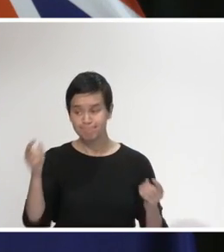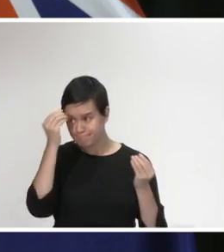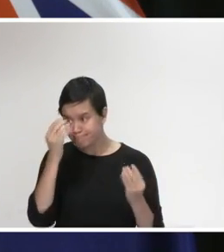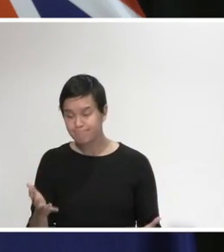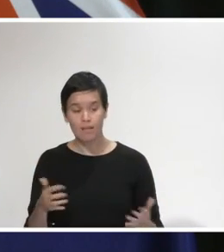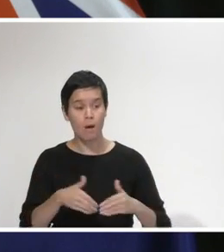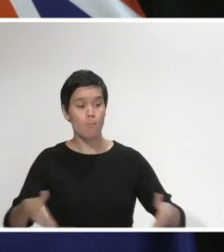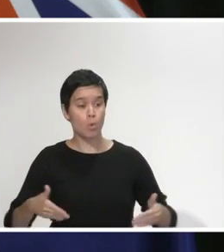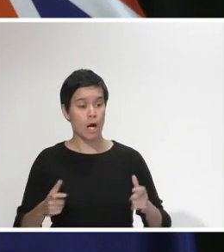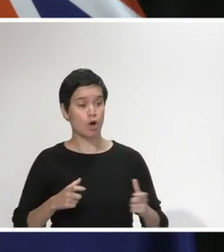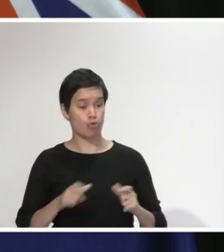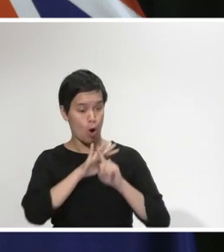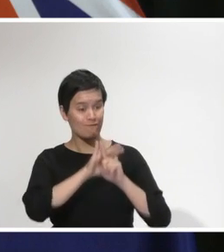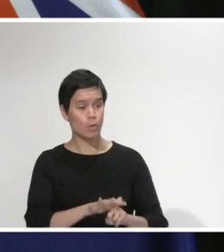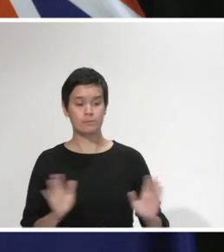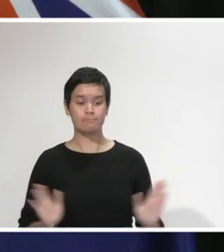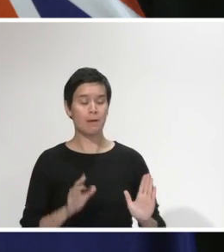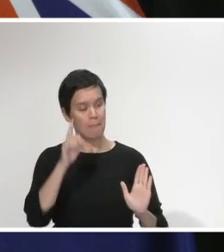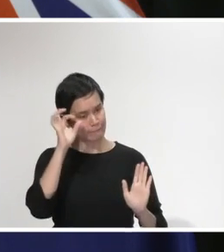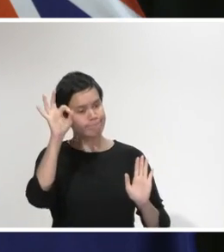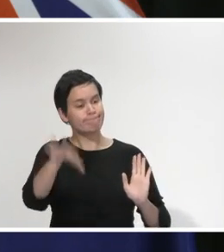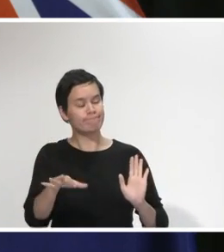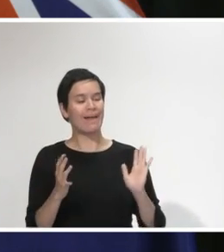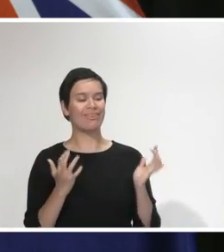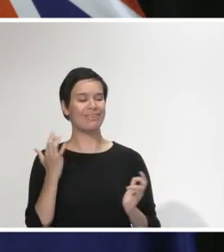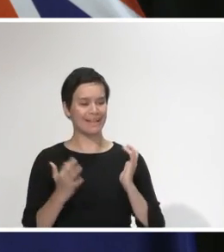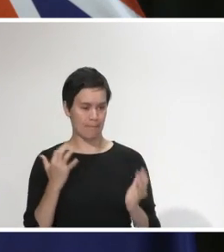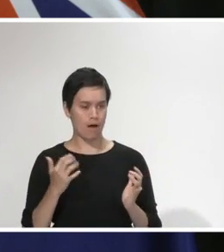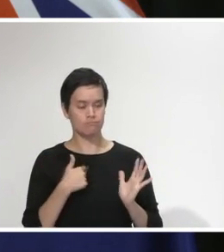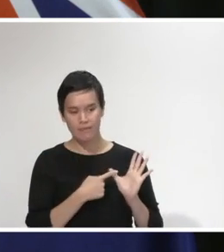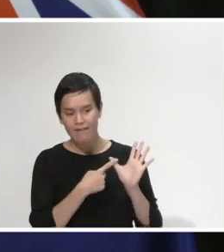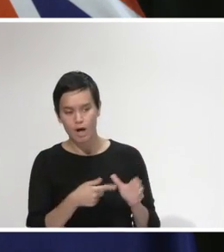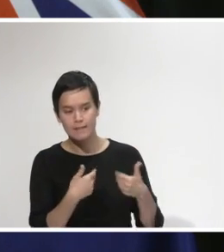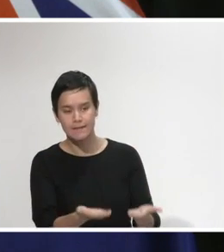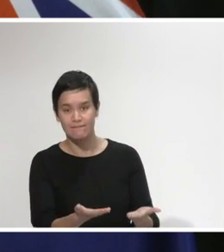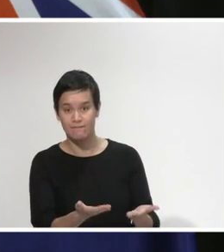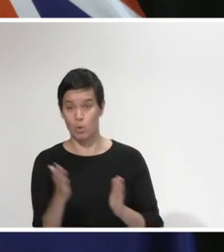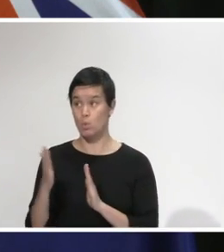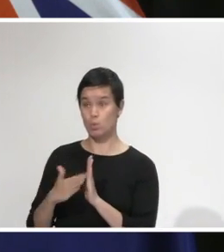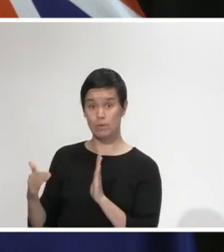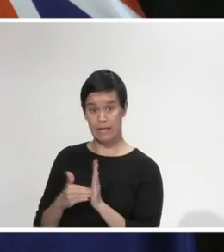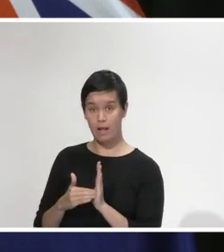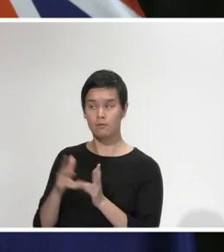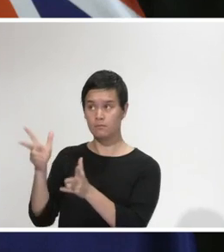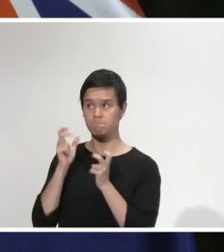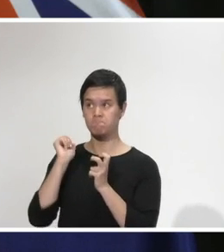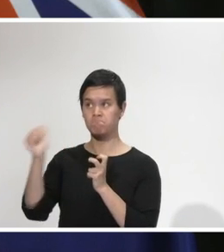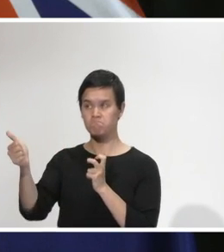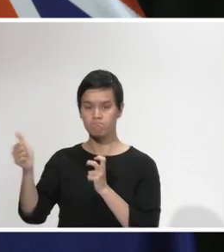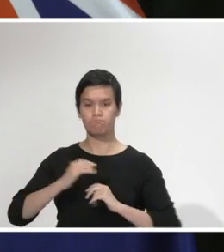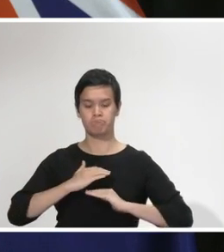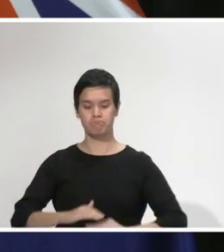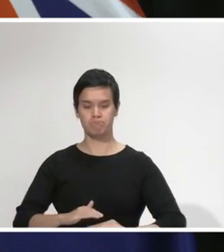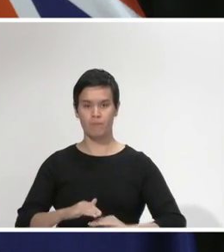fact, implemented border closures. New Zealand was one of those, as was Australia and a number of other countries.